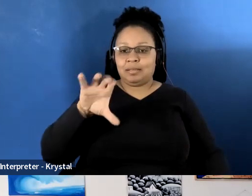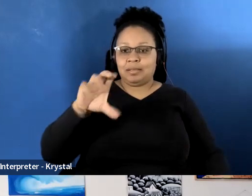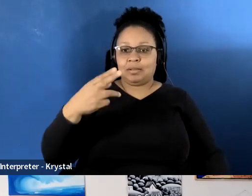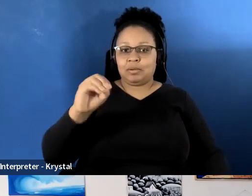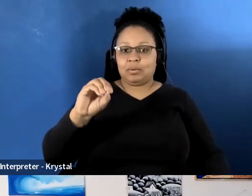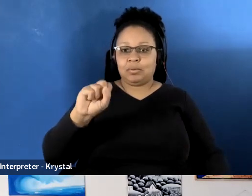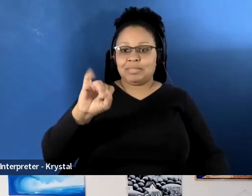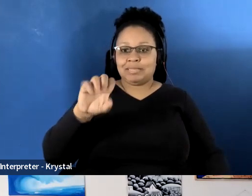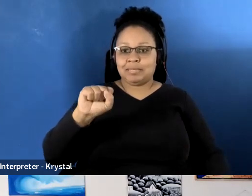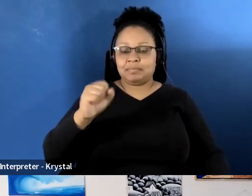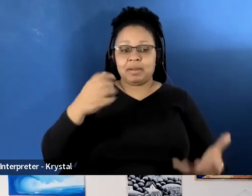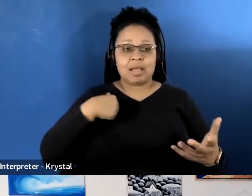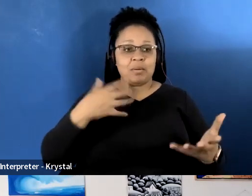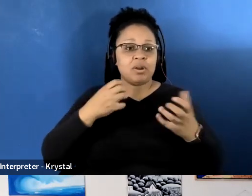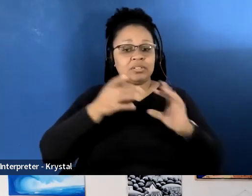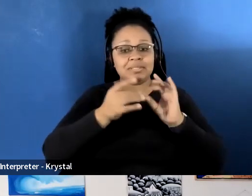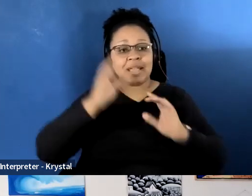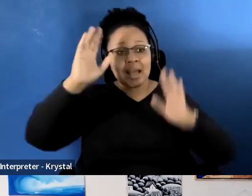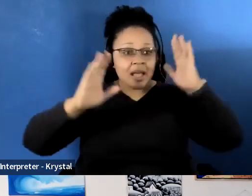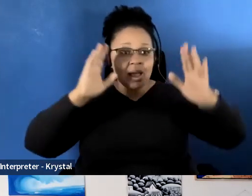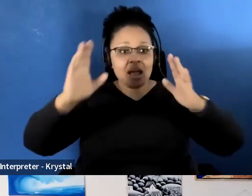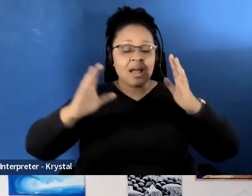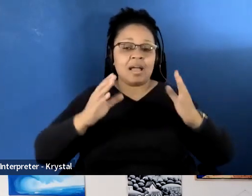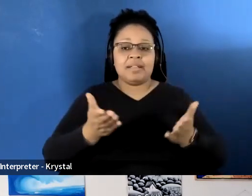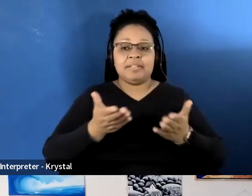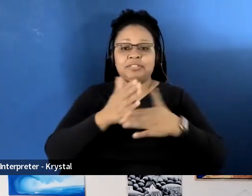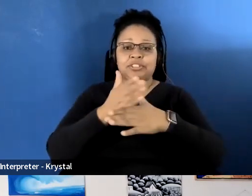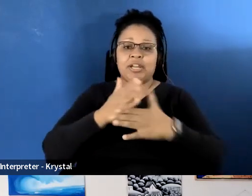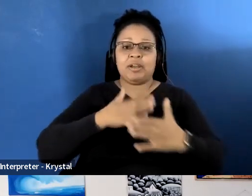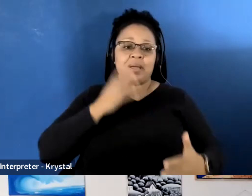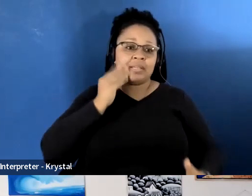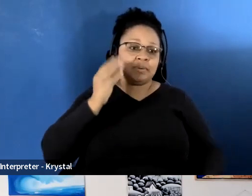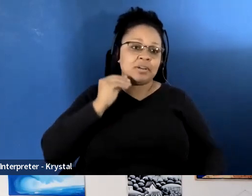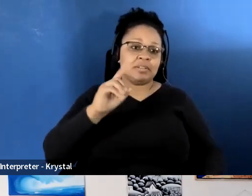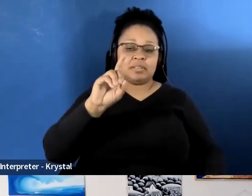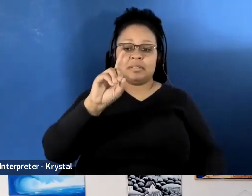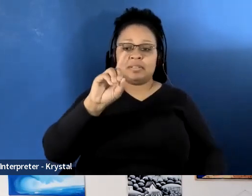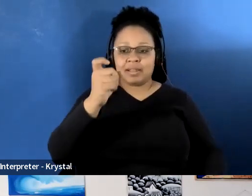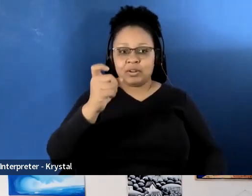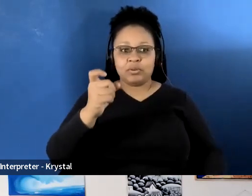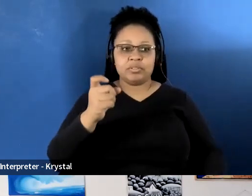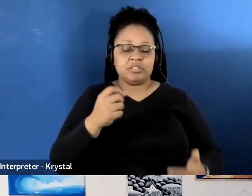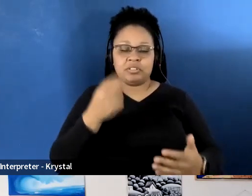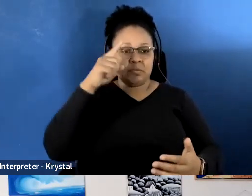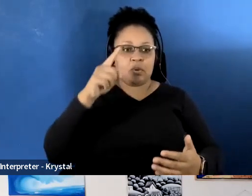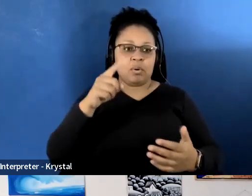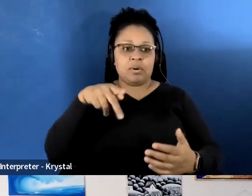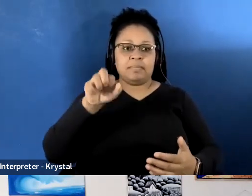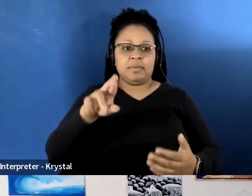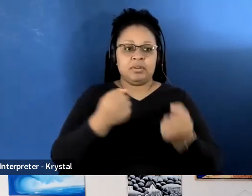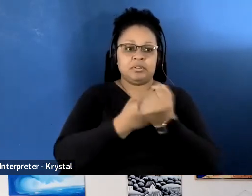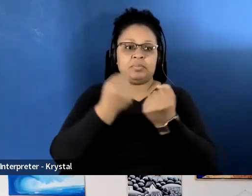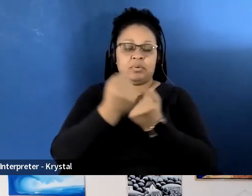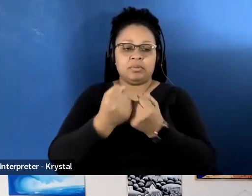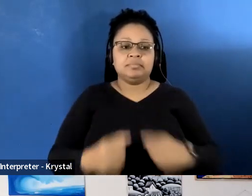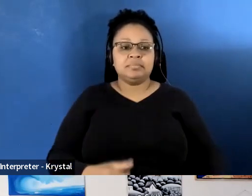yeah, I just wanted to say hi and sort of share my diagnosis and my experiences, just to be a peer support.